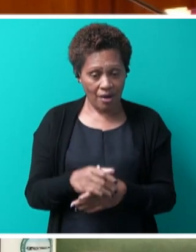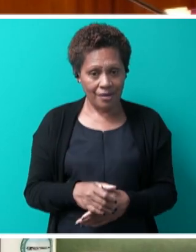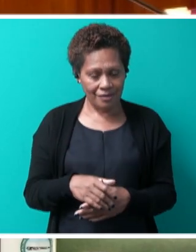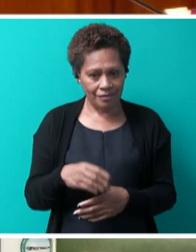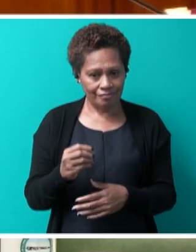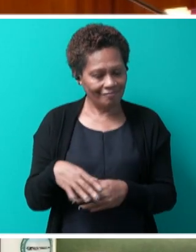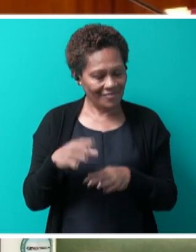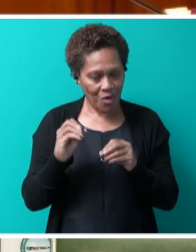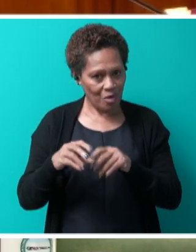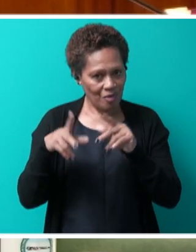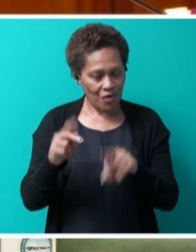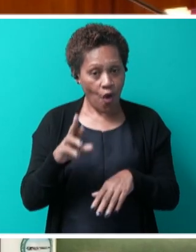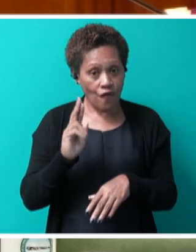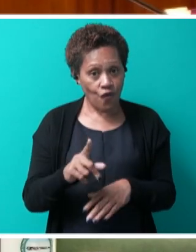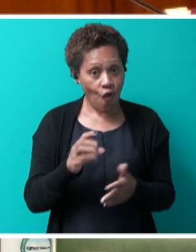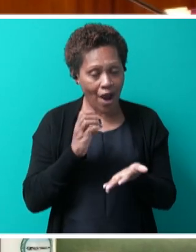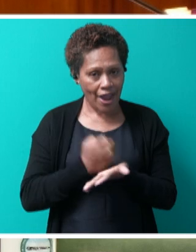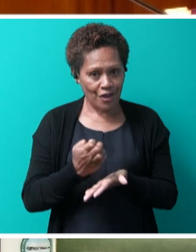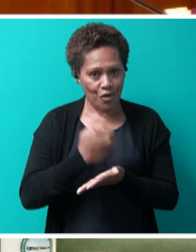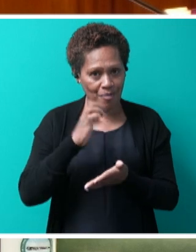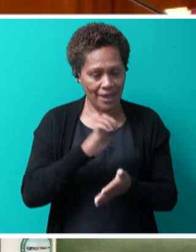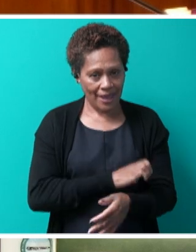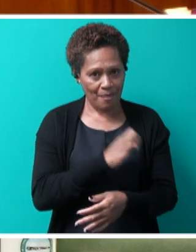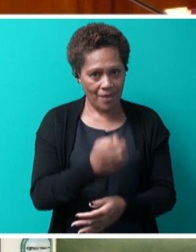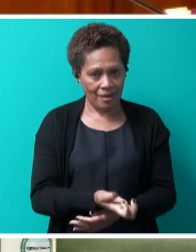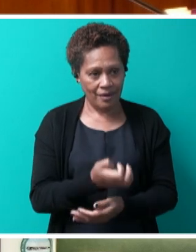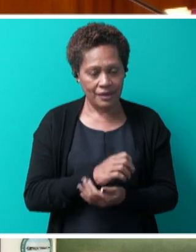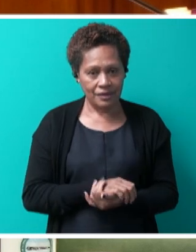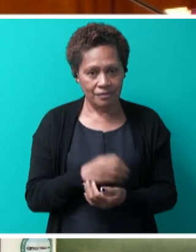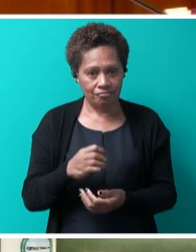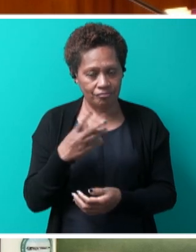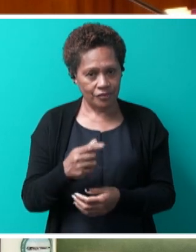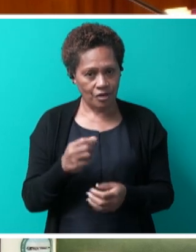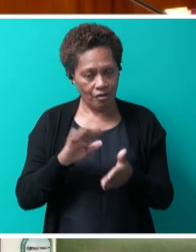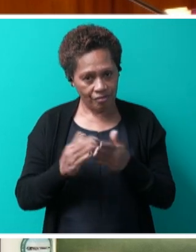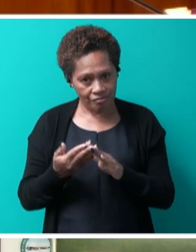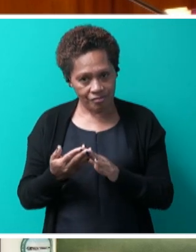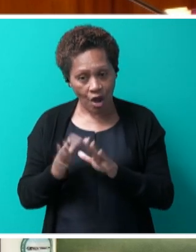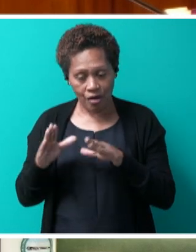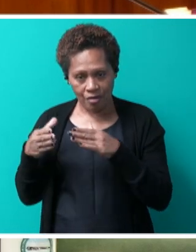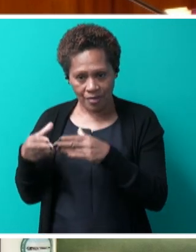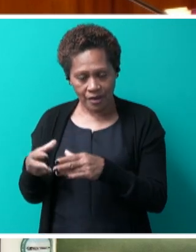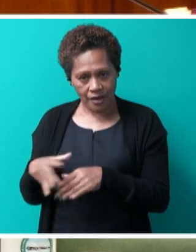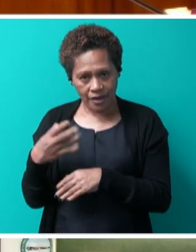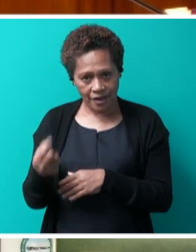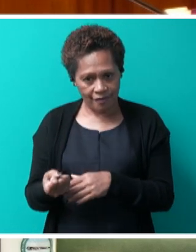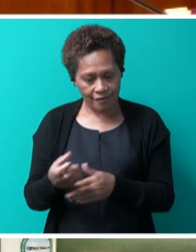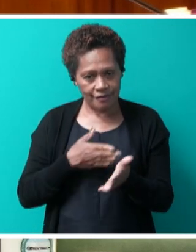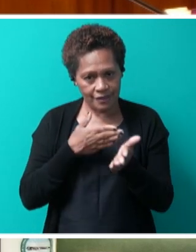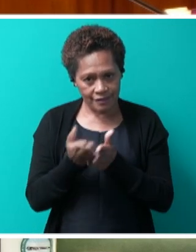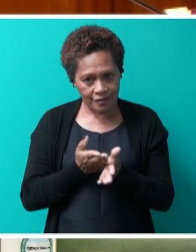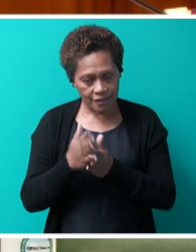for economic empowerment. Communities also benefited from improved access to civil registration services with